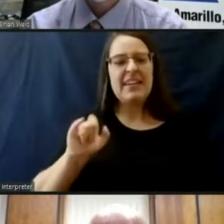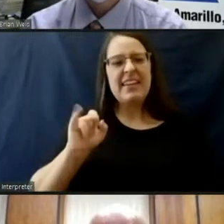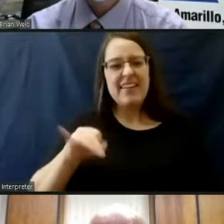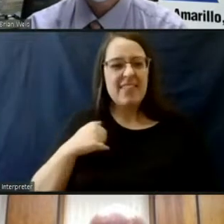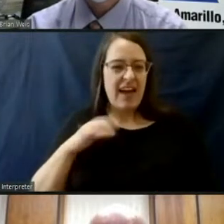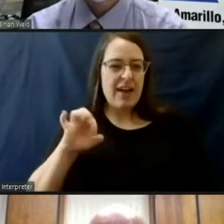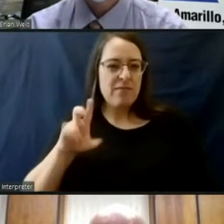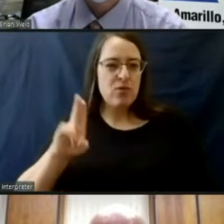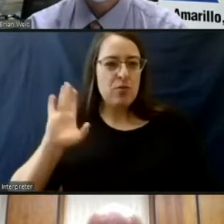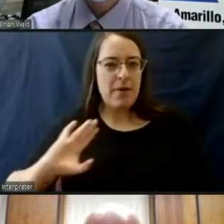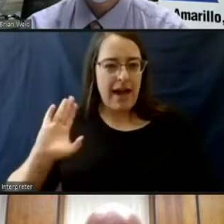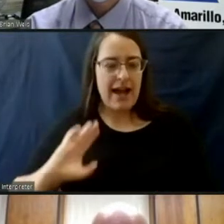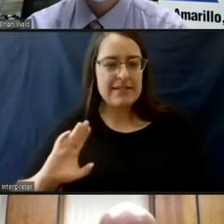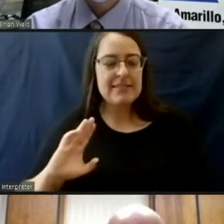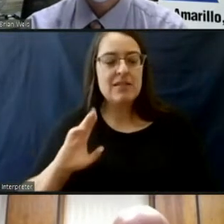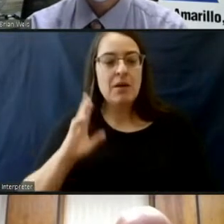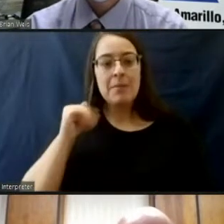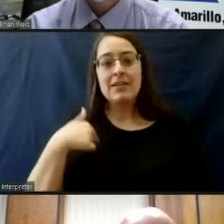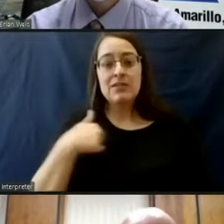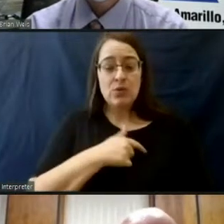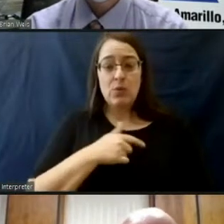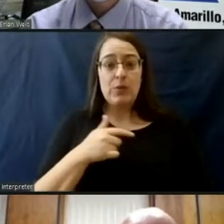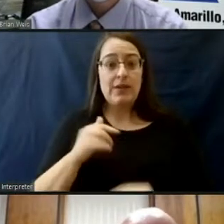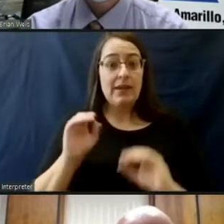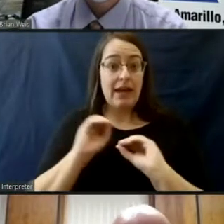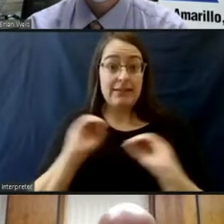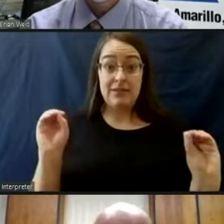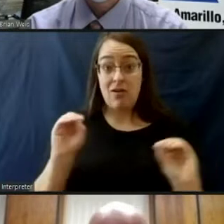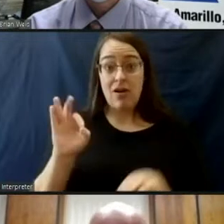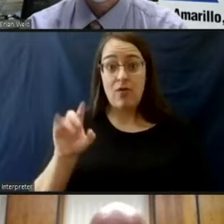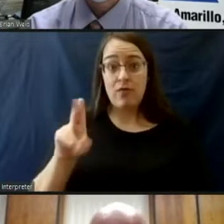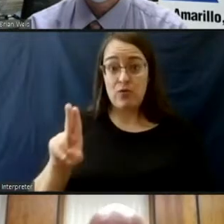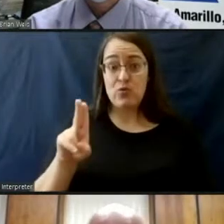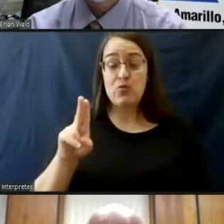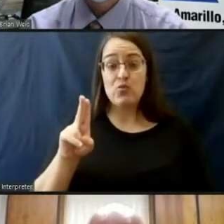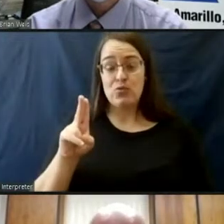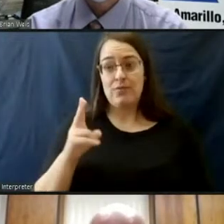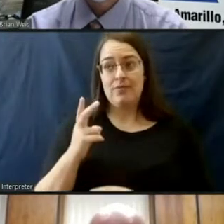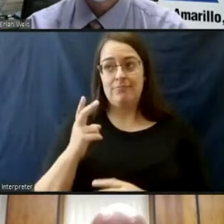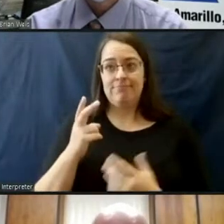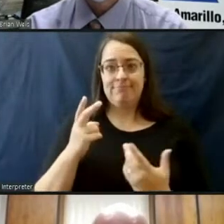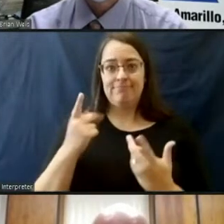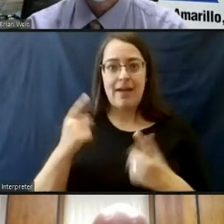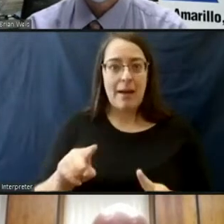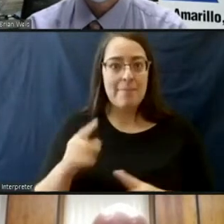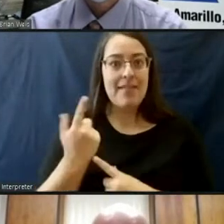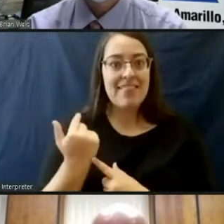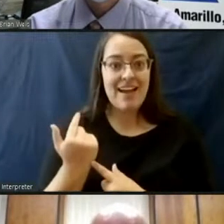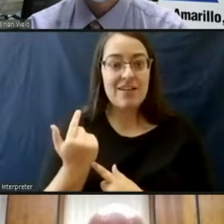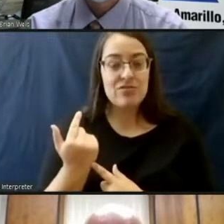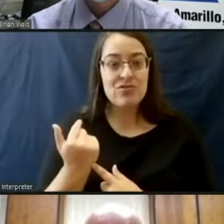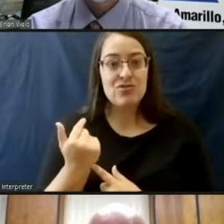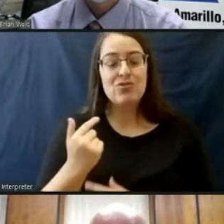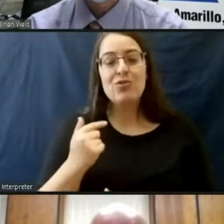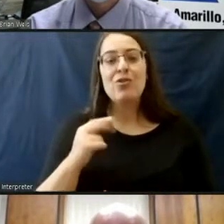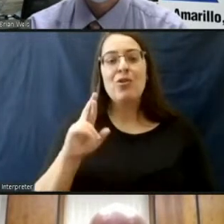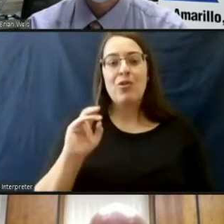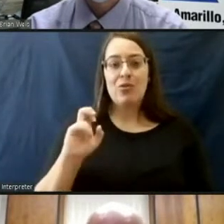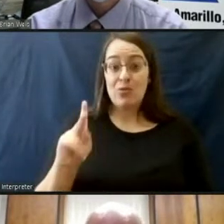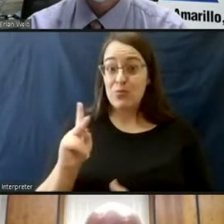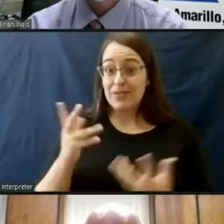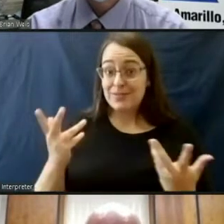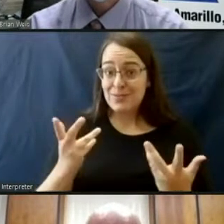past. Because we basically had a non-existent flu season last year, the risk is that we're going to have a